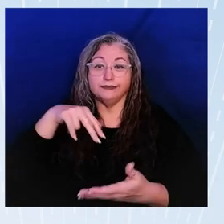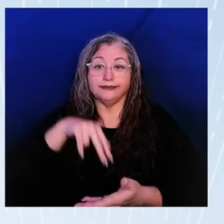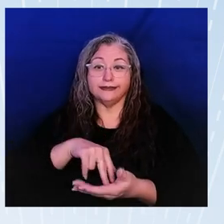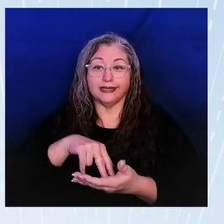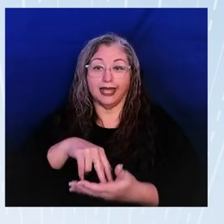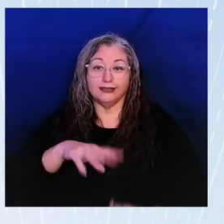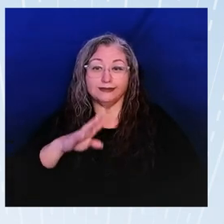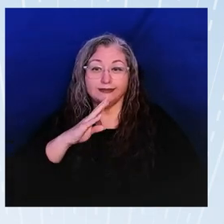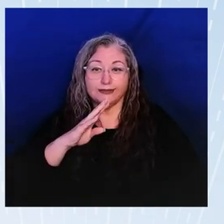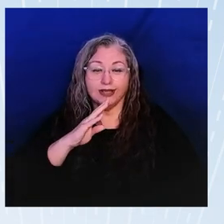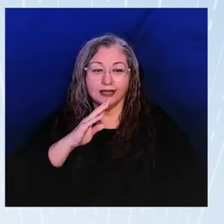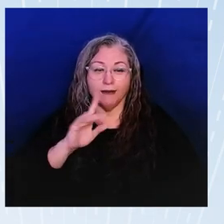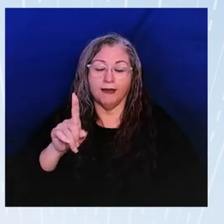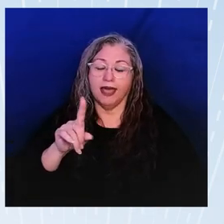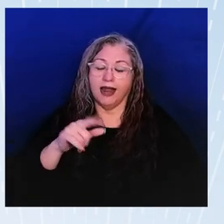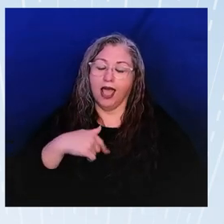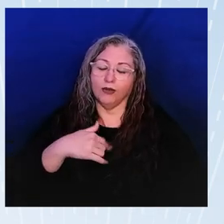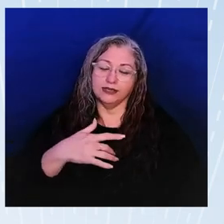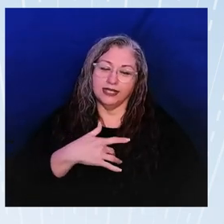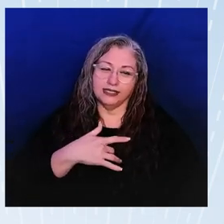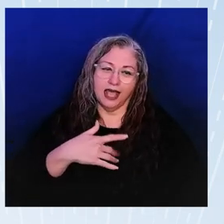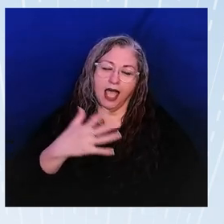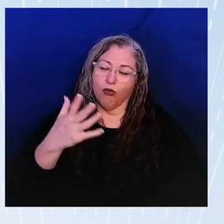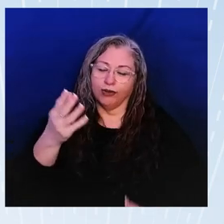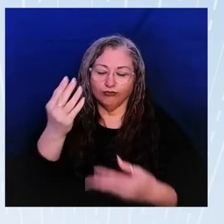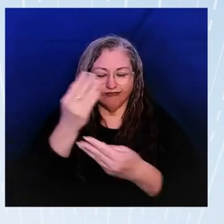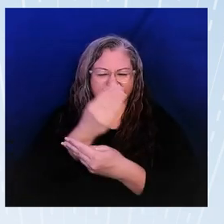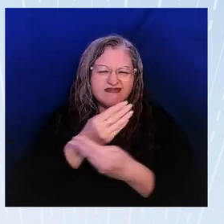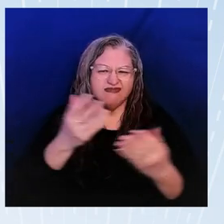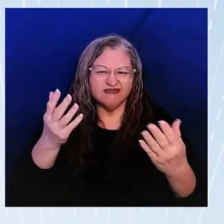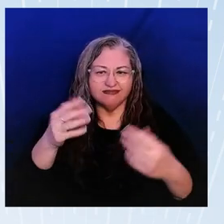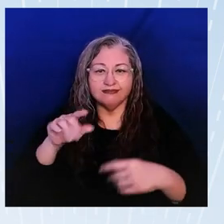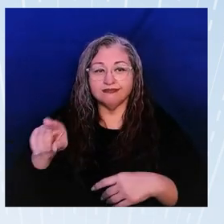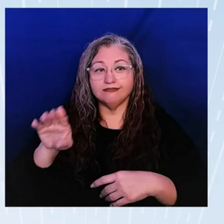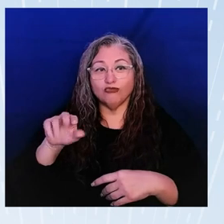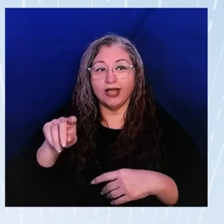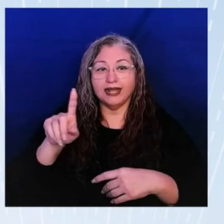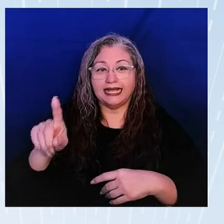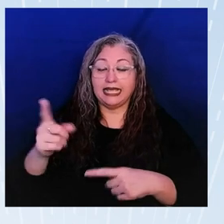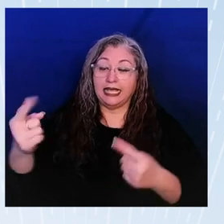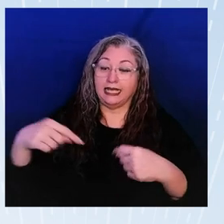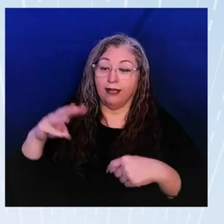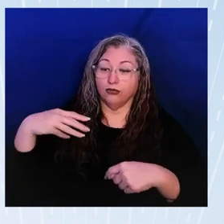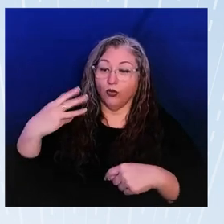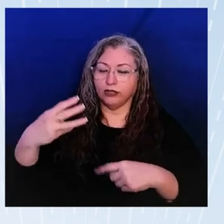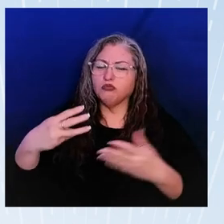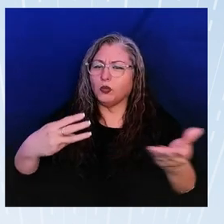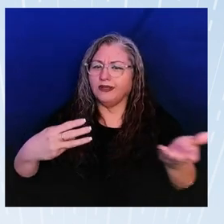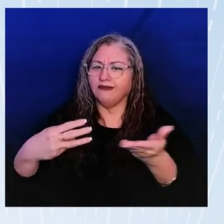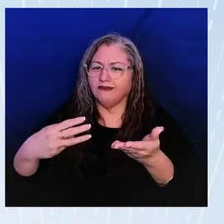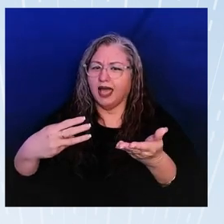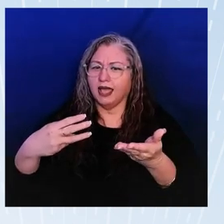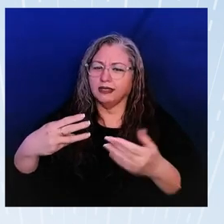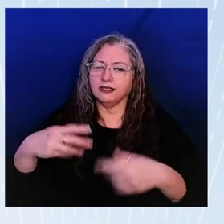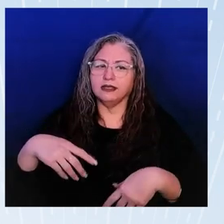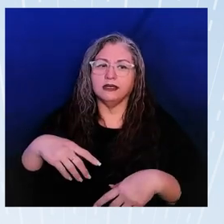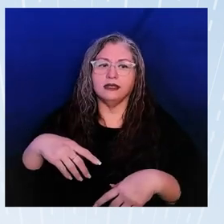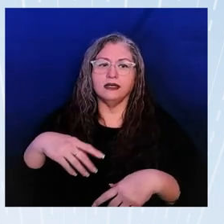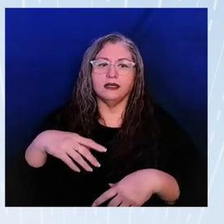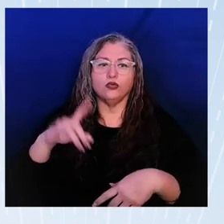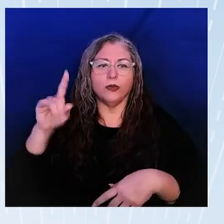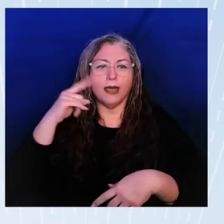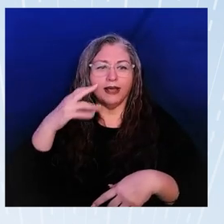so incredibly touched. I just wanted to share with you. Bran came to Washington, was invited up to the Hill, gave some remarks,